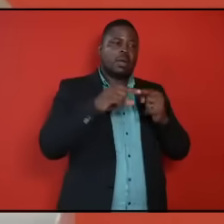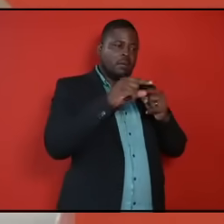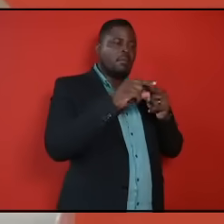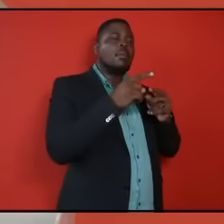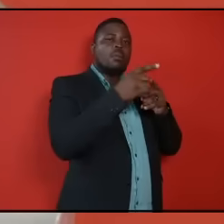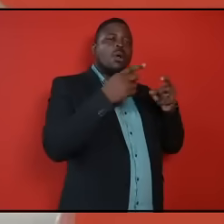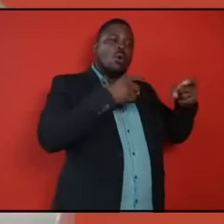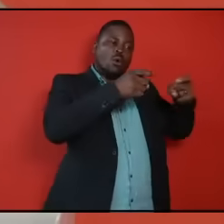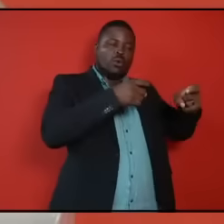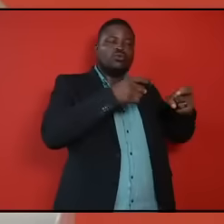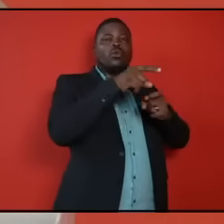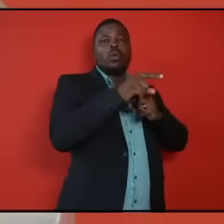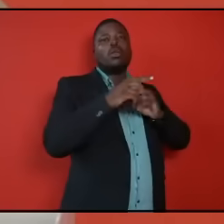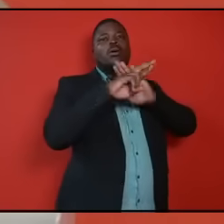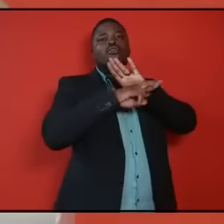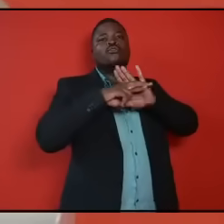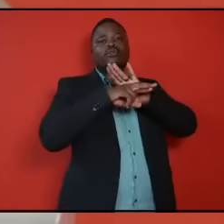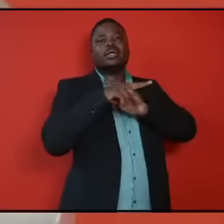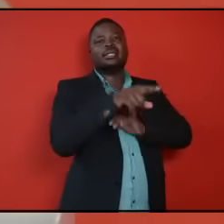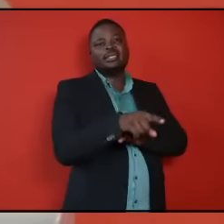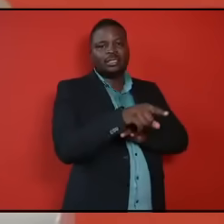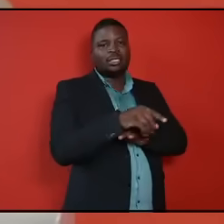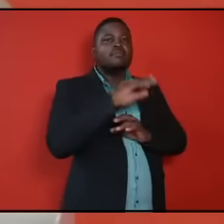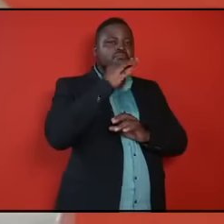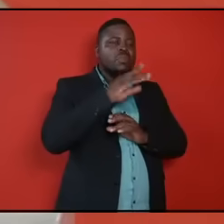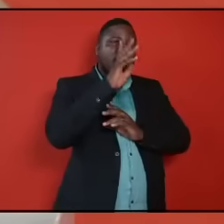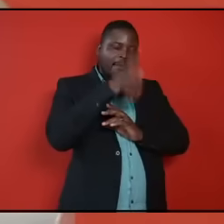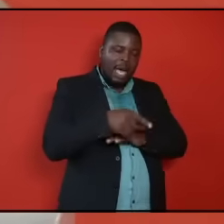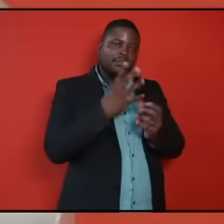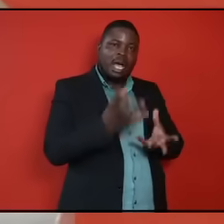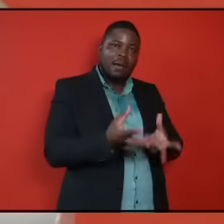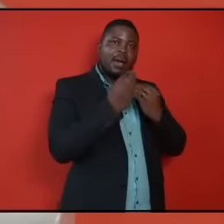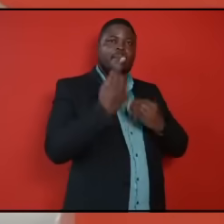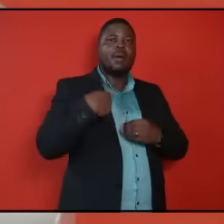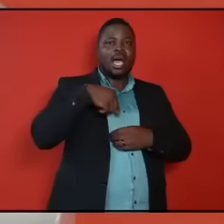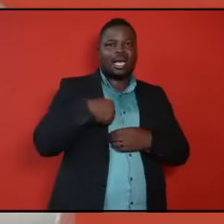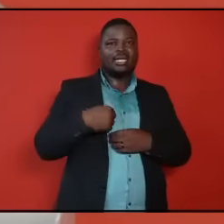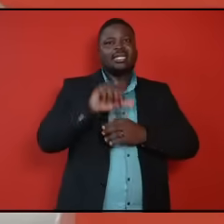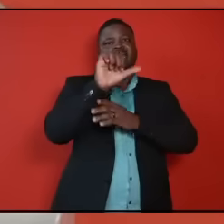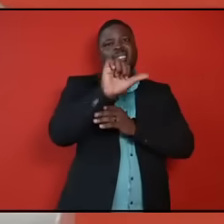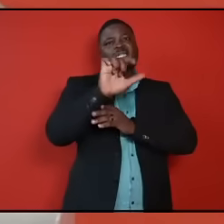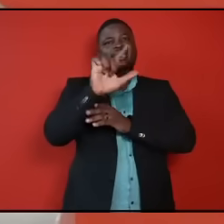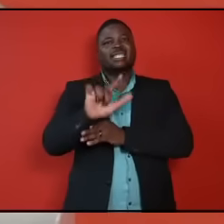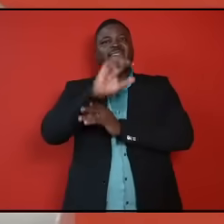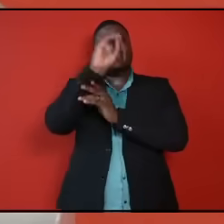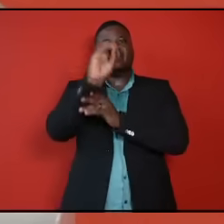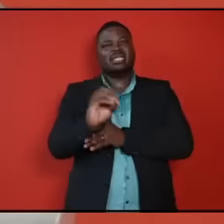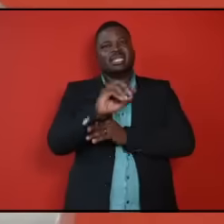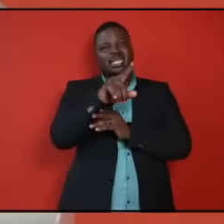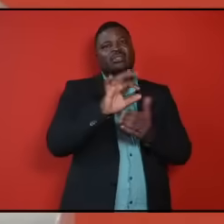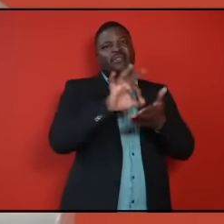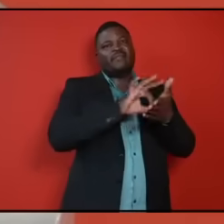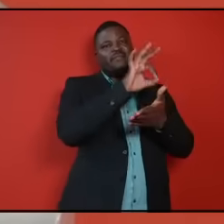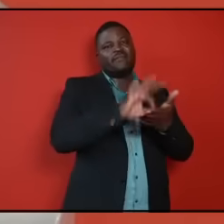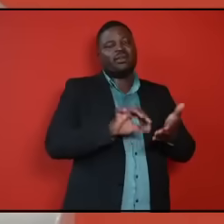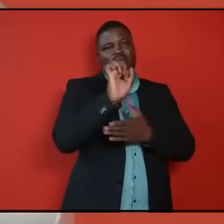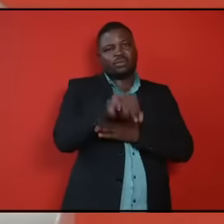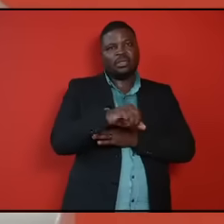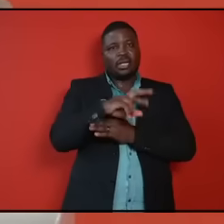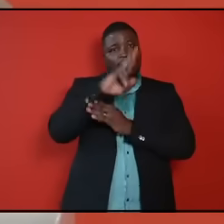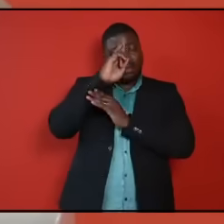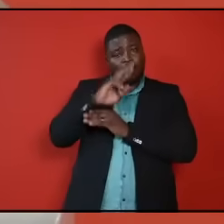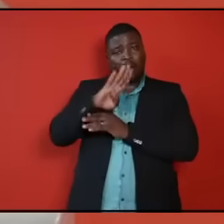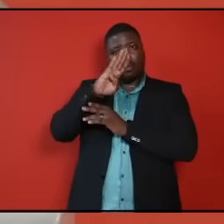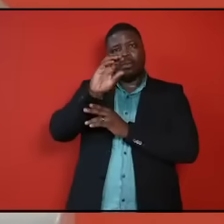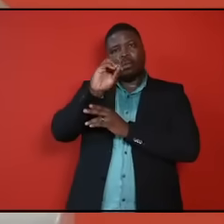back our 26,000 votes and get us more votes. Bujanala is ripe. It's not an area where